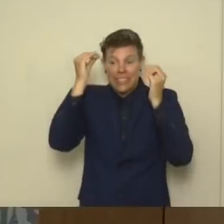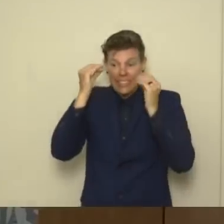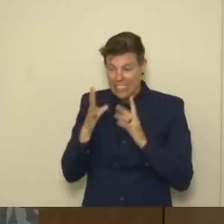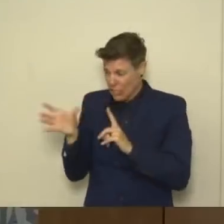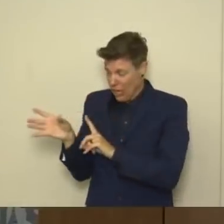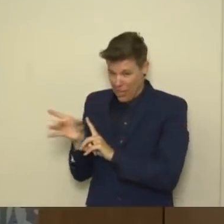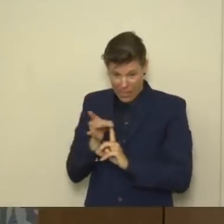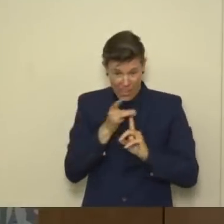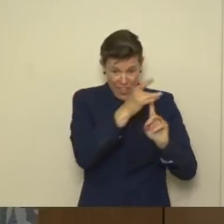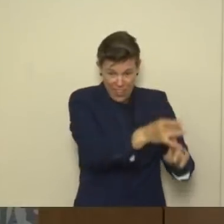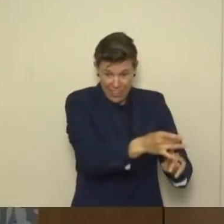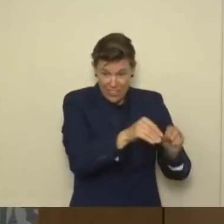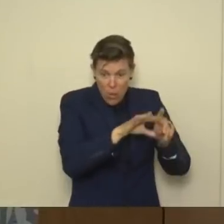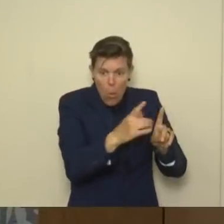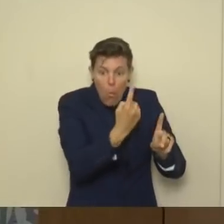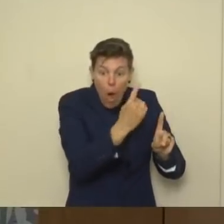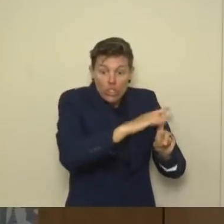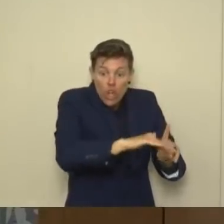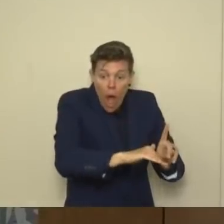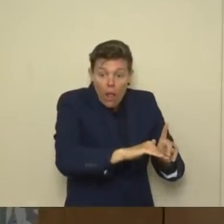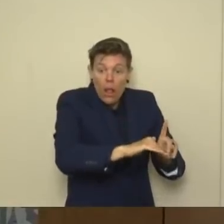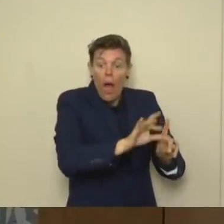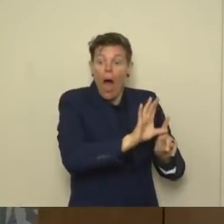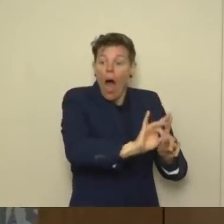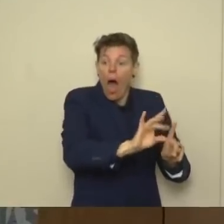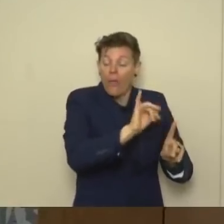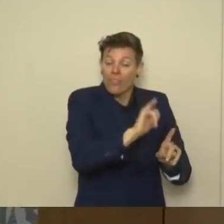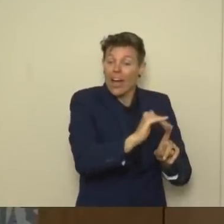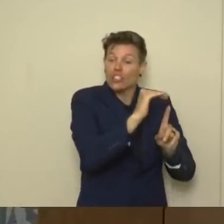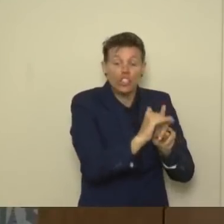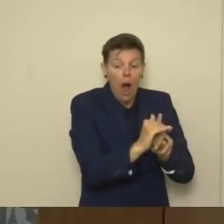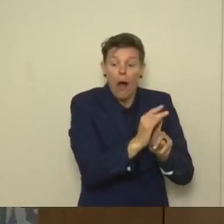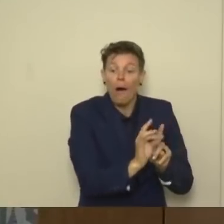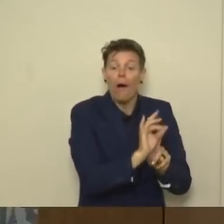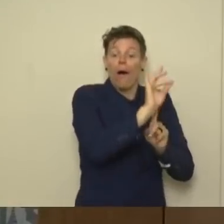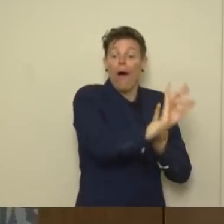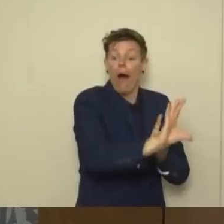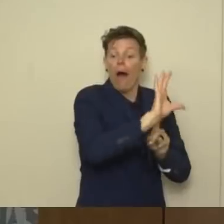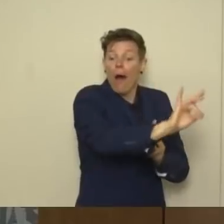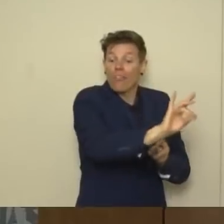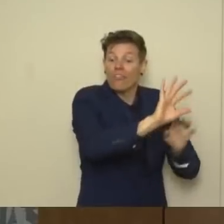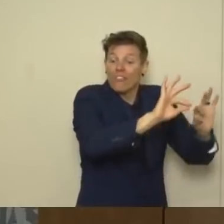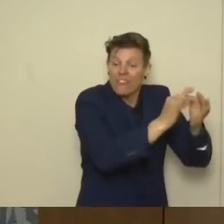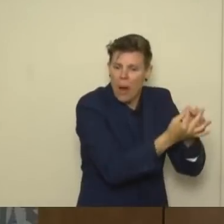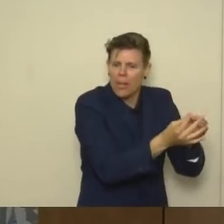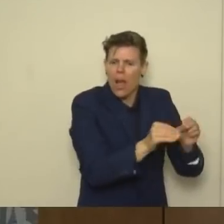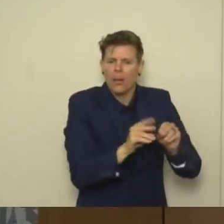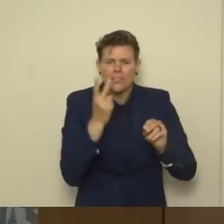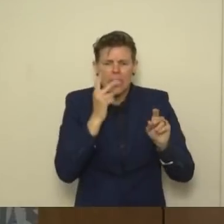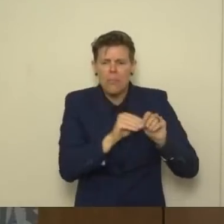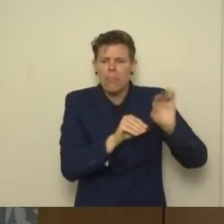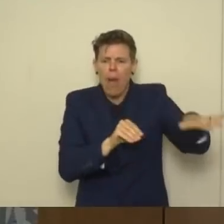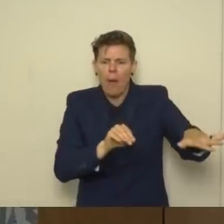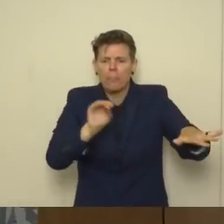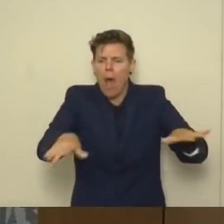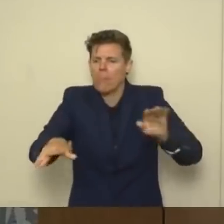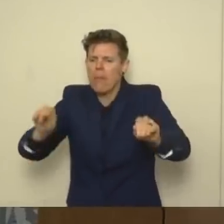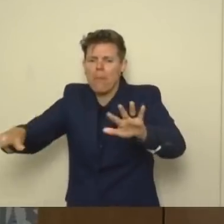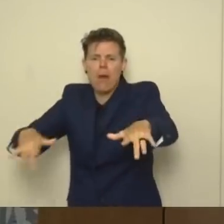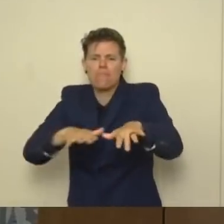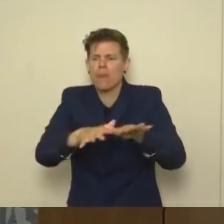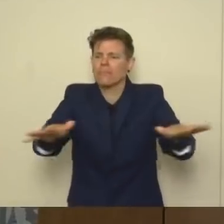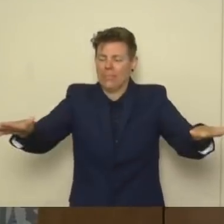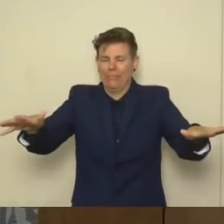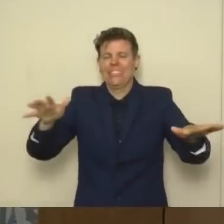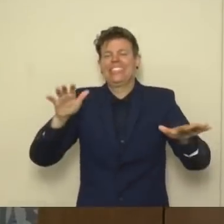a student, and a student then infects their family. I also want New Mexicans to remember